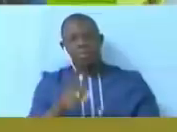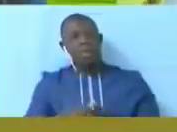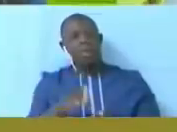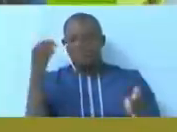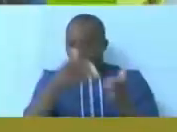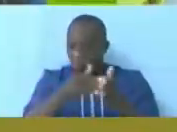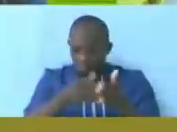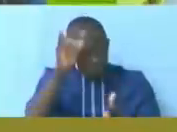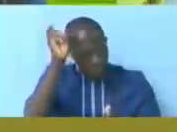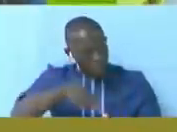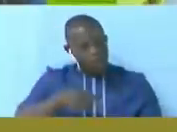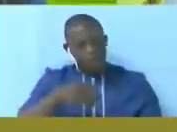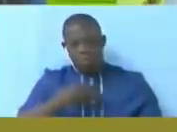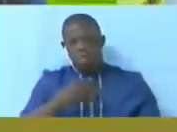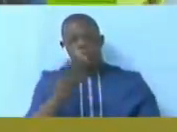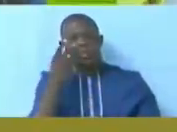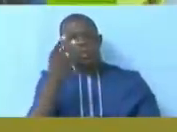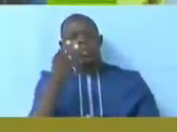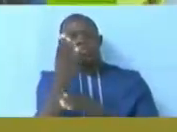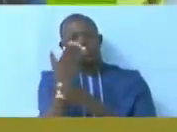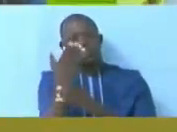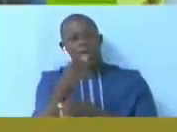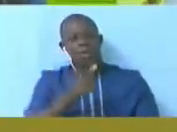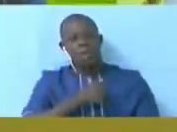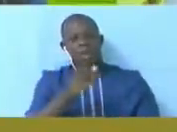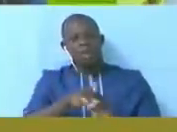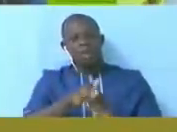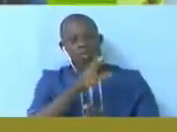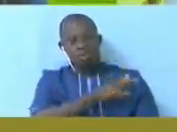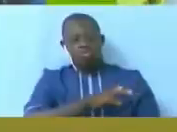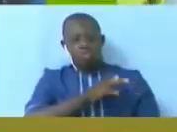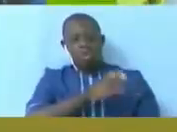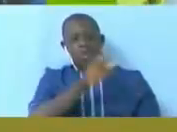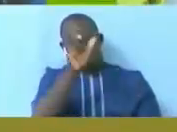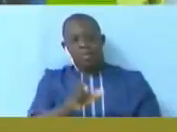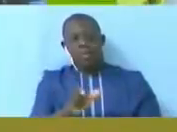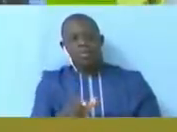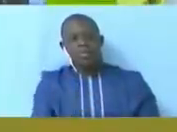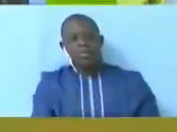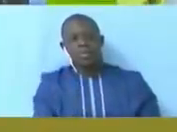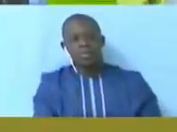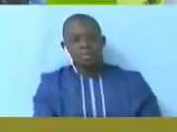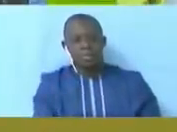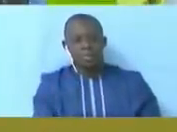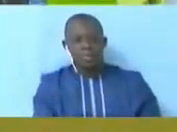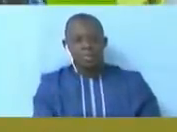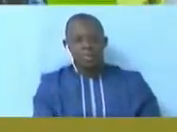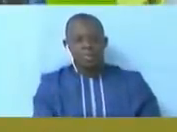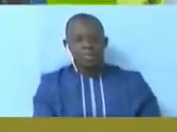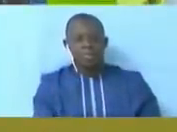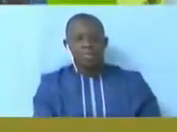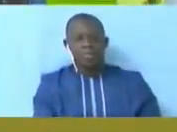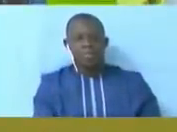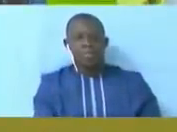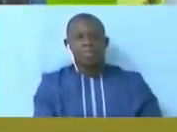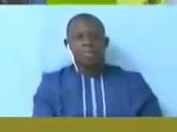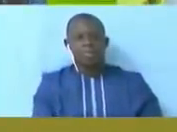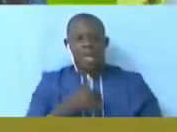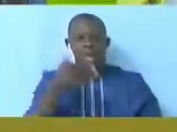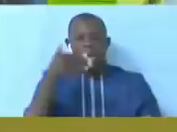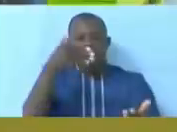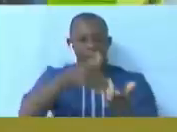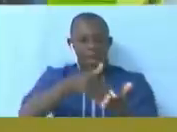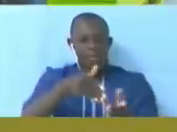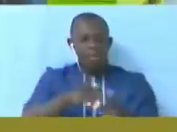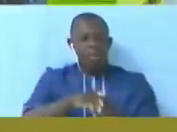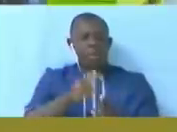fuda dambal ngang lora nyinkando ko lefta doctor la jela nakiliano. I was just arriving when they were closing their main gate. I held onto the